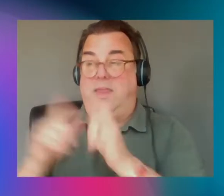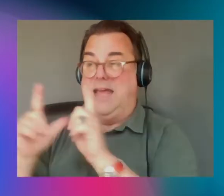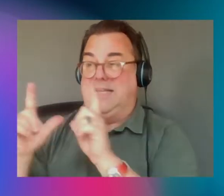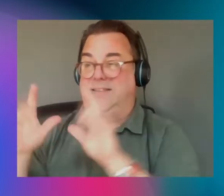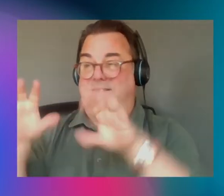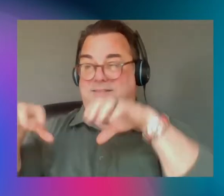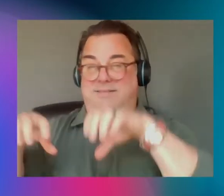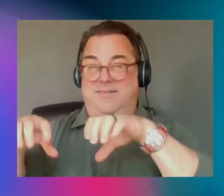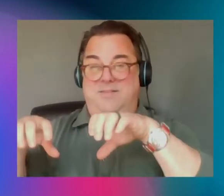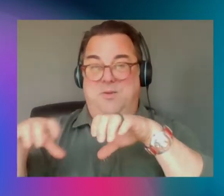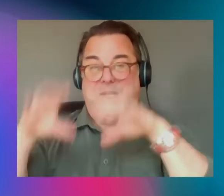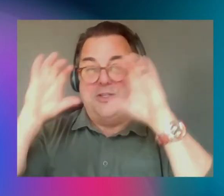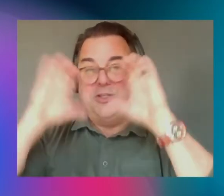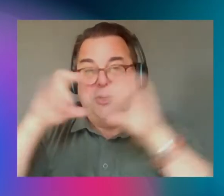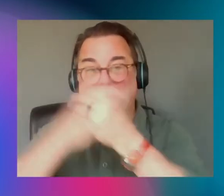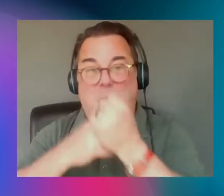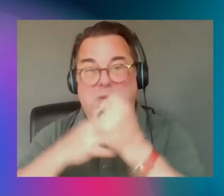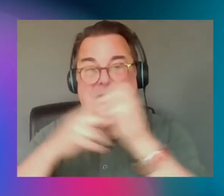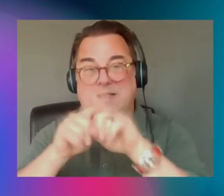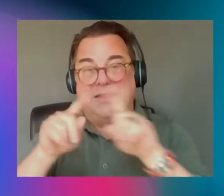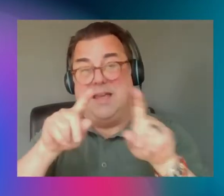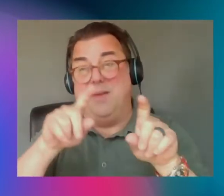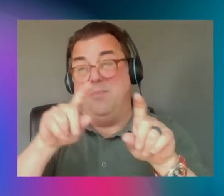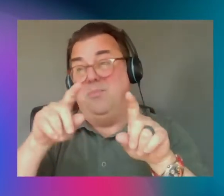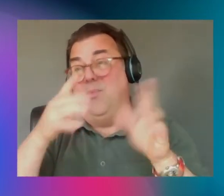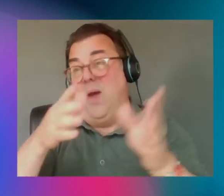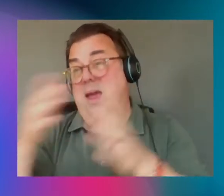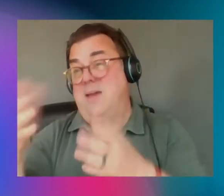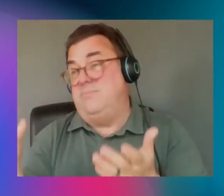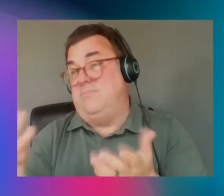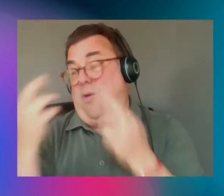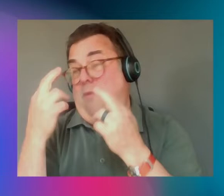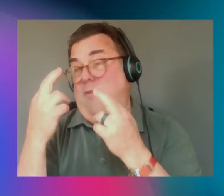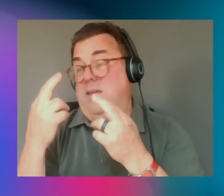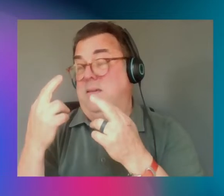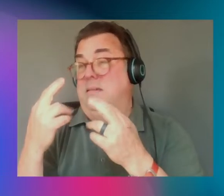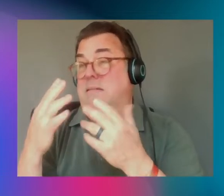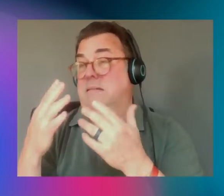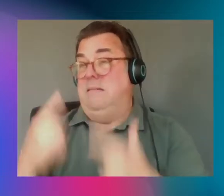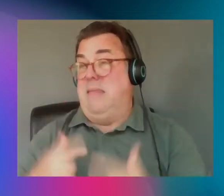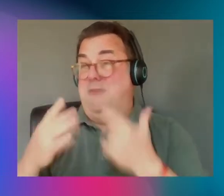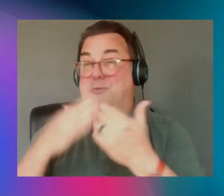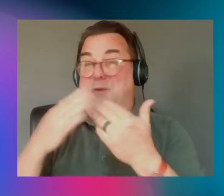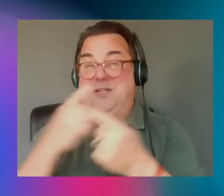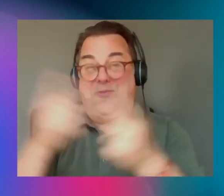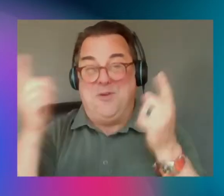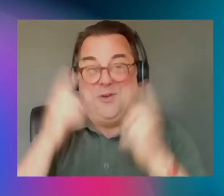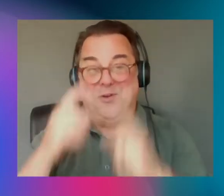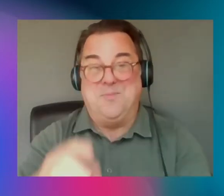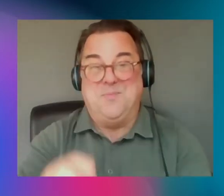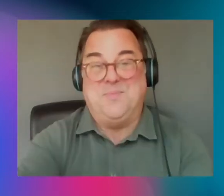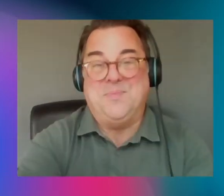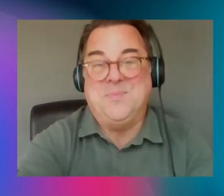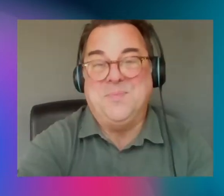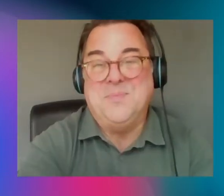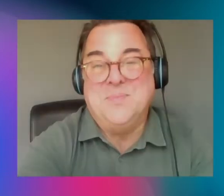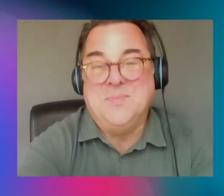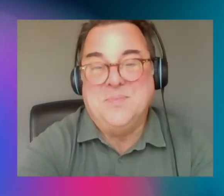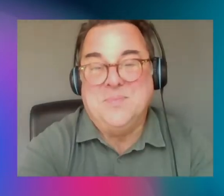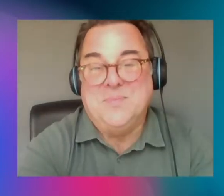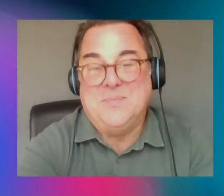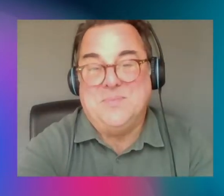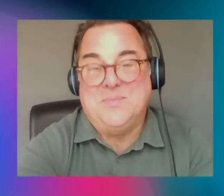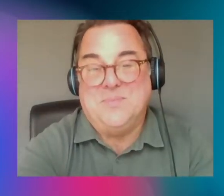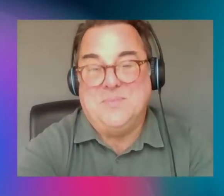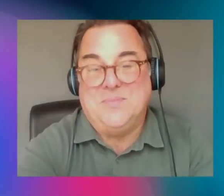it all in the same service, in the same platform, which hopefully will make life easier for customers. And then the third thing that is super exciting is the hackathon